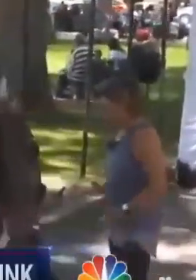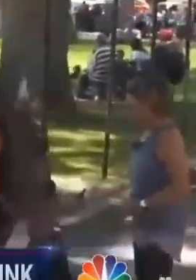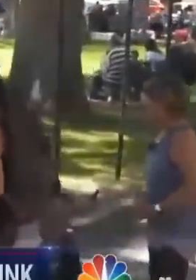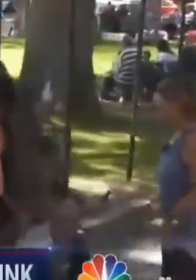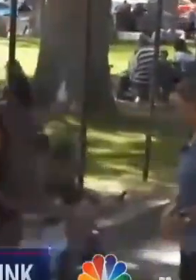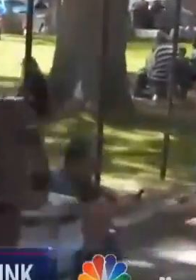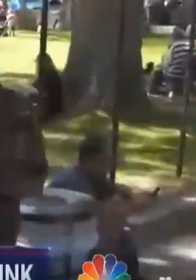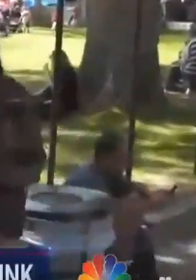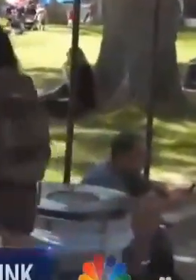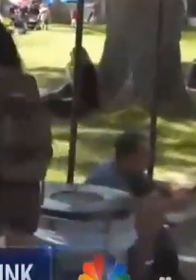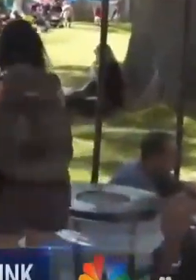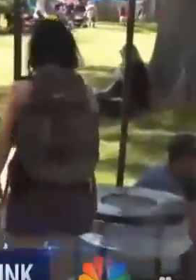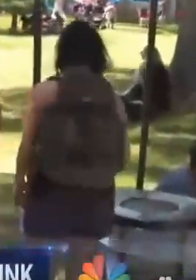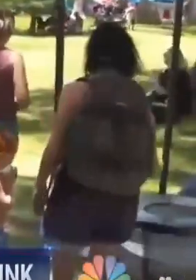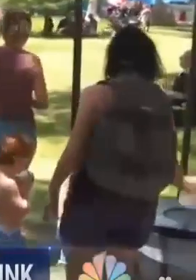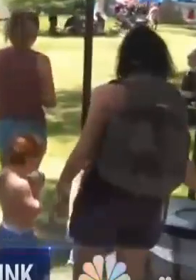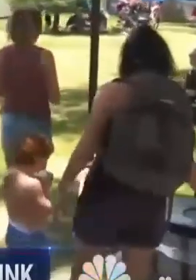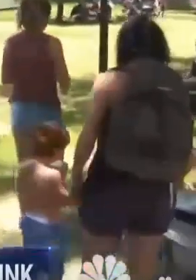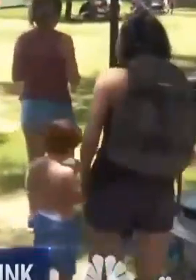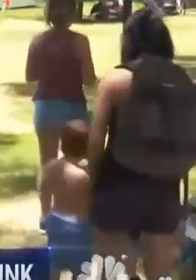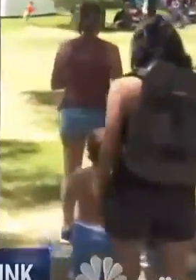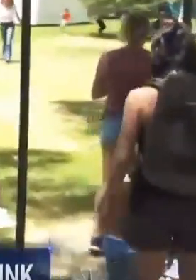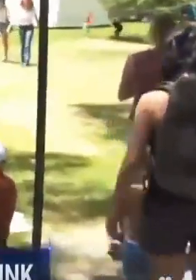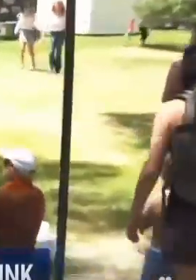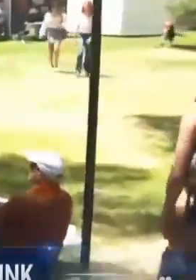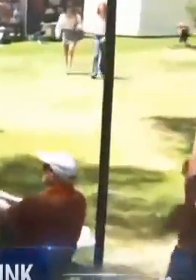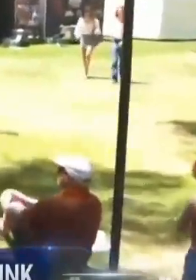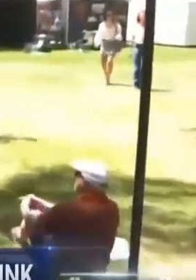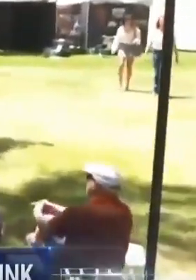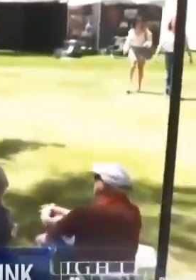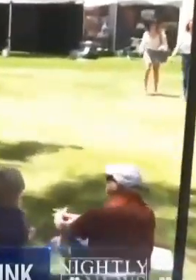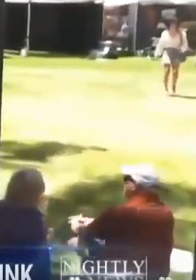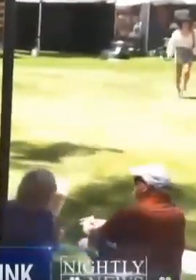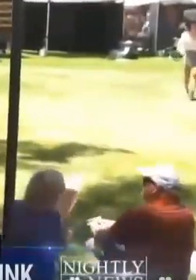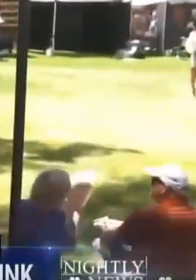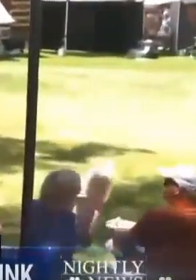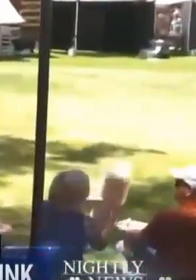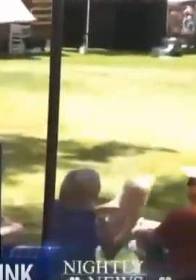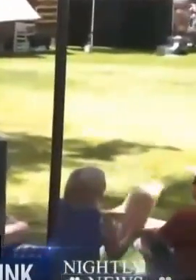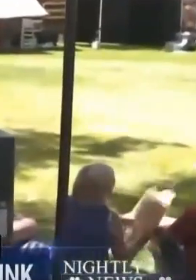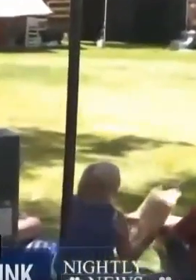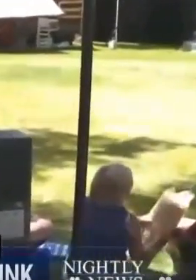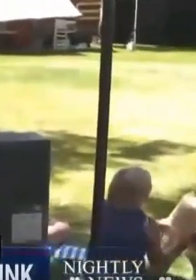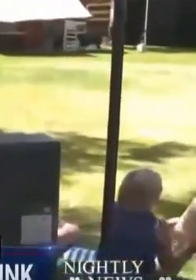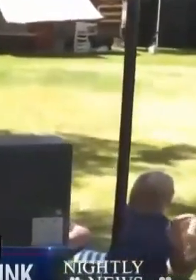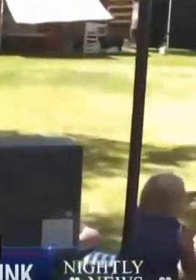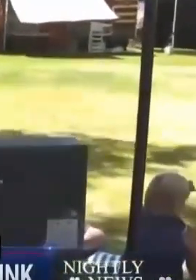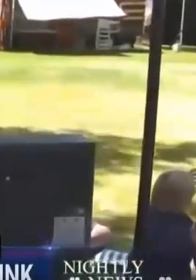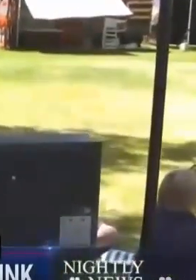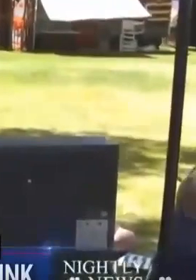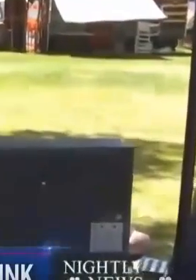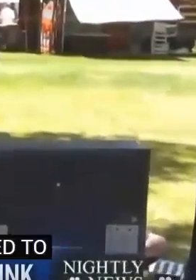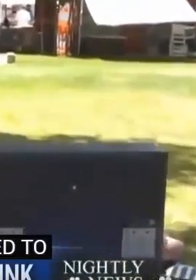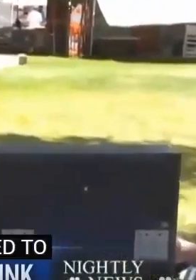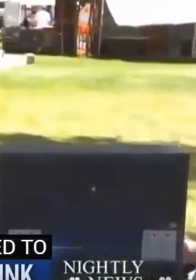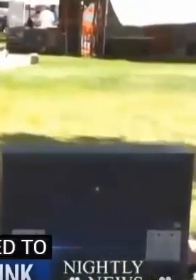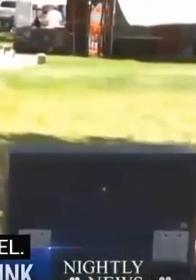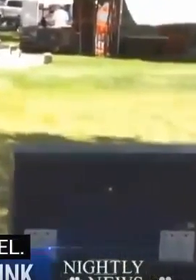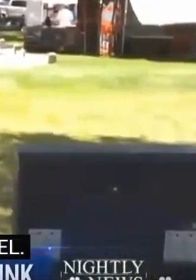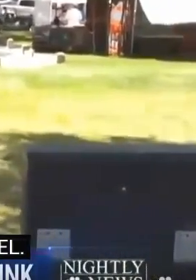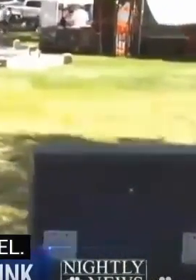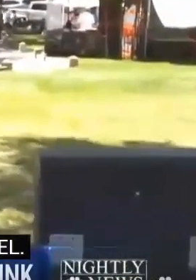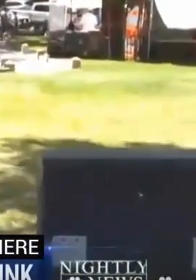have largely gone on as planned here. Well, other communities across the country decided to cancel. Here in Prescott, there is no mask requirement, and